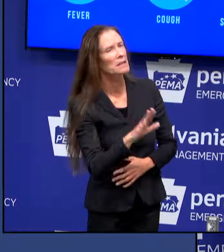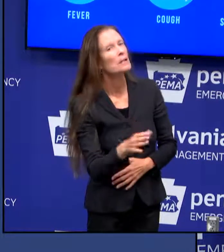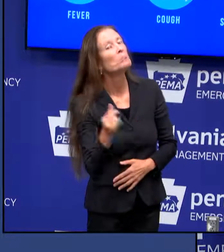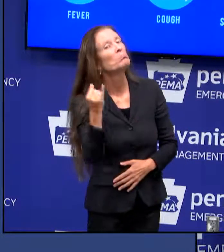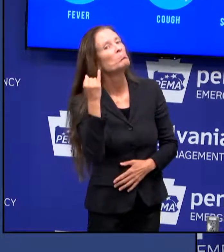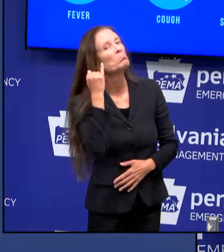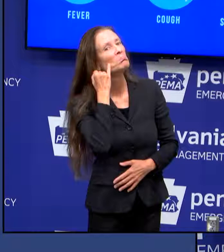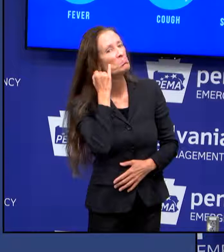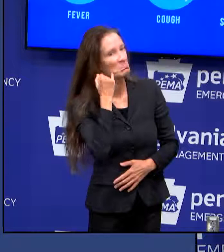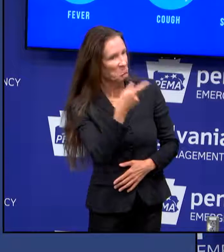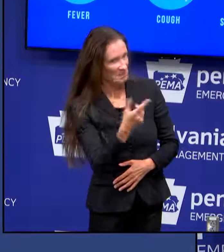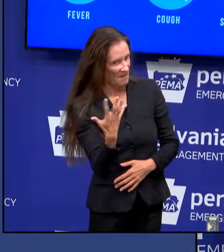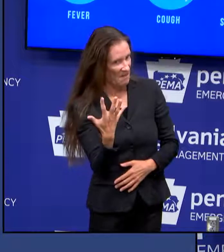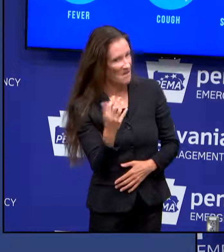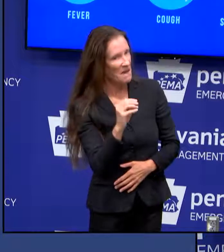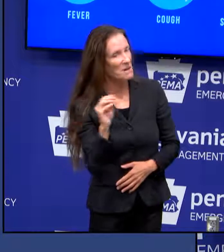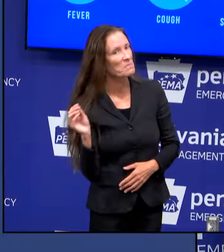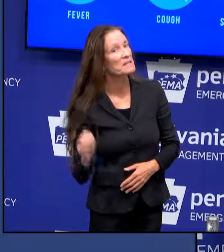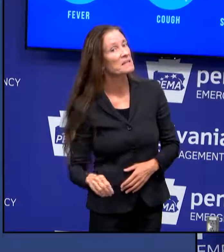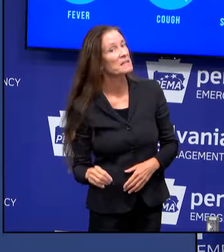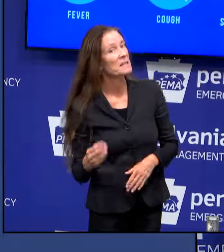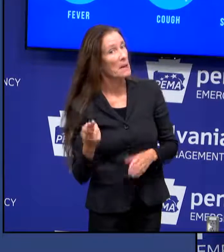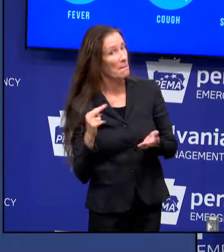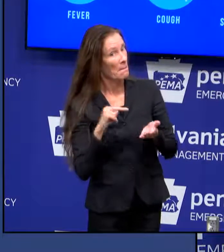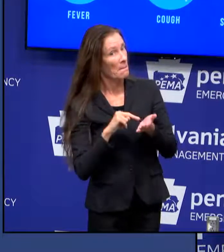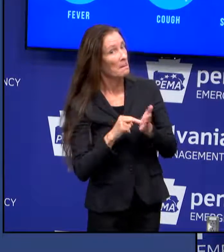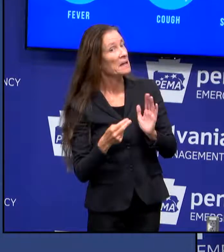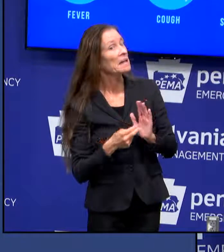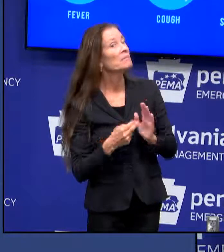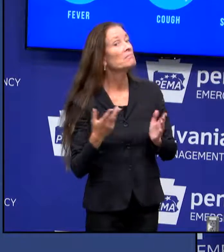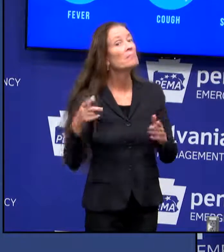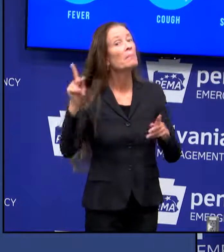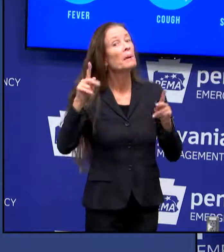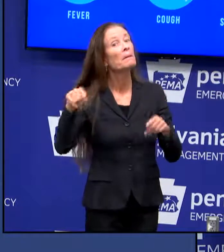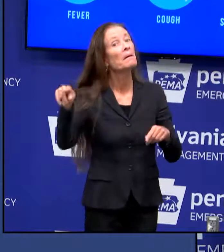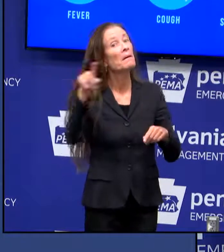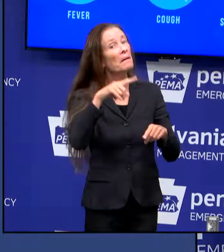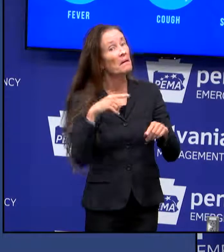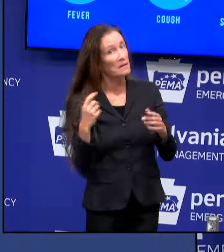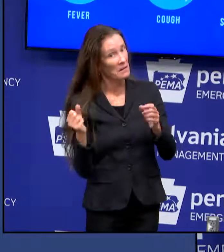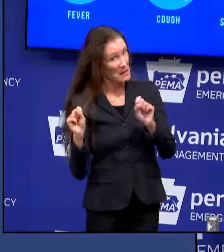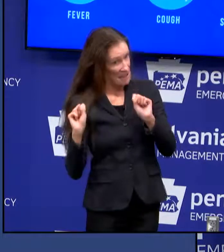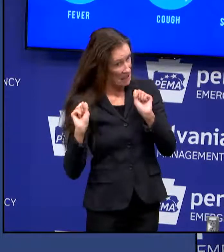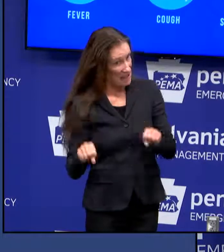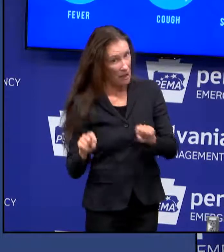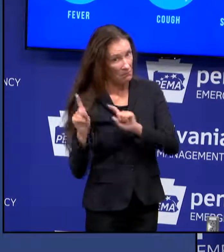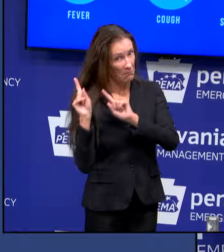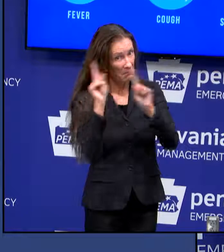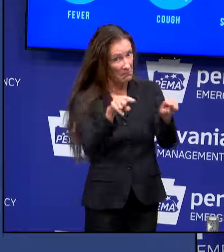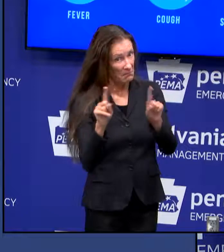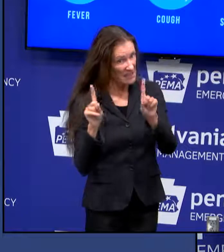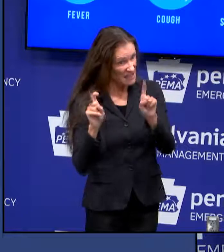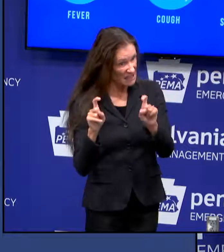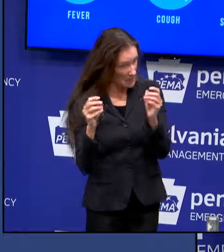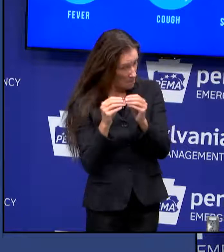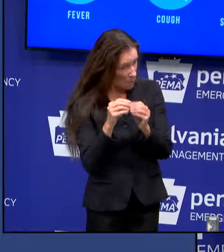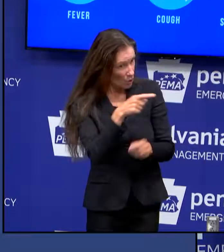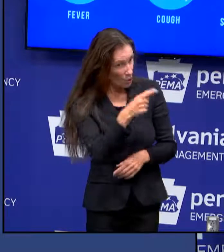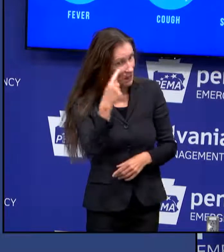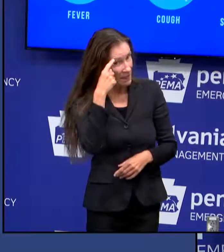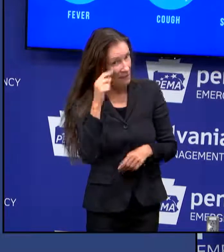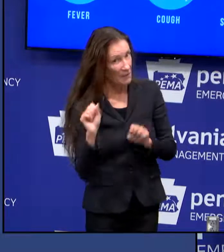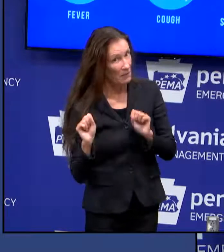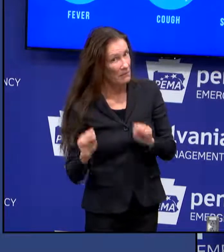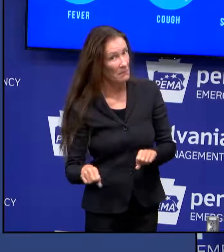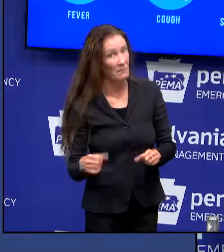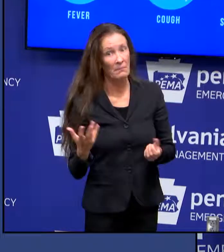be a point where anybody who needs to get a test that could get one? And I mean, would that put us at the point